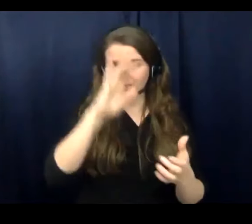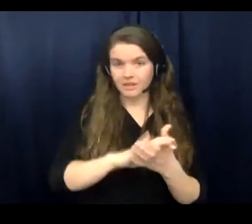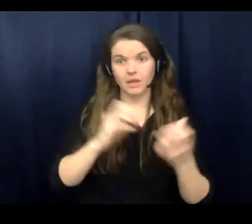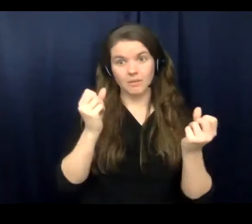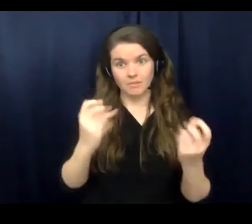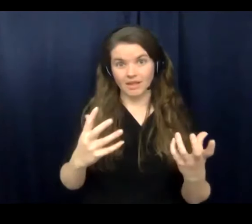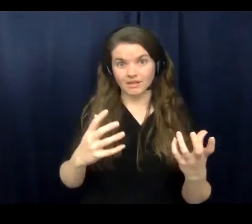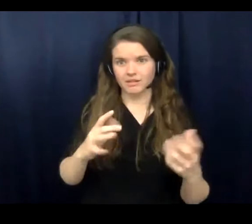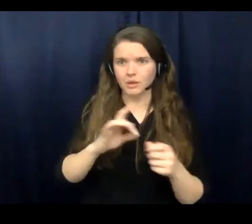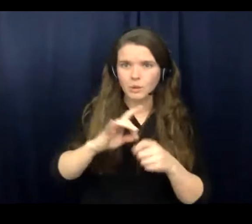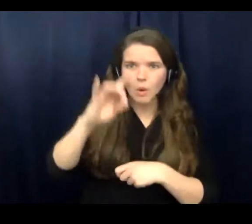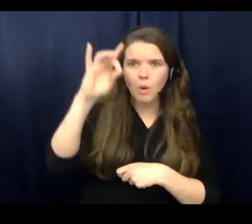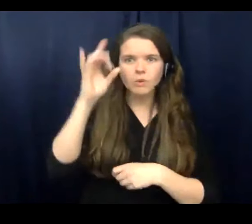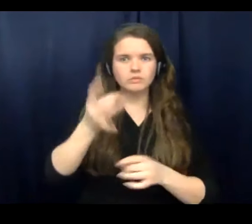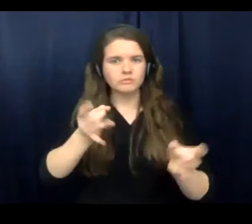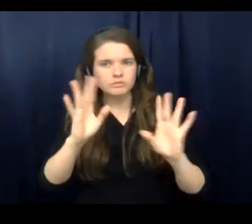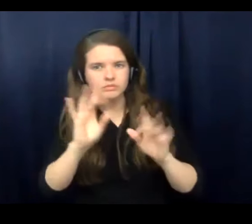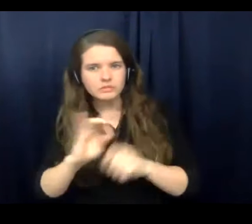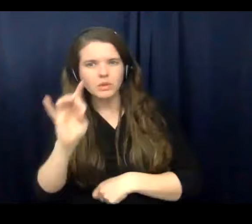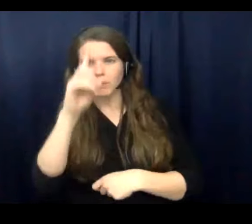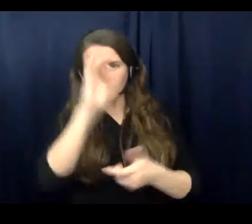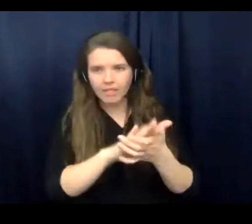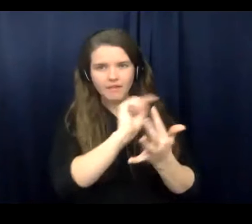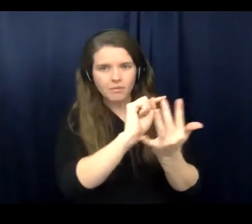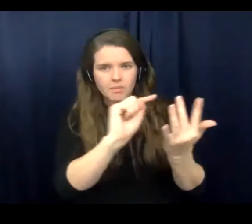about ghosts and wicked spirits, oh, they believed those things